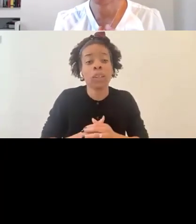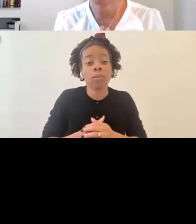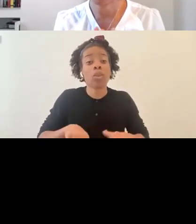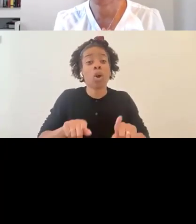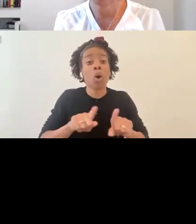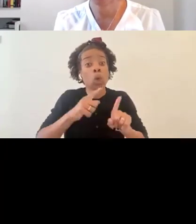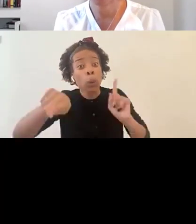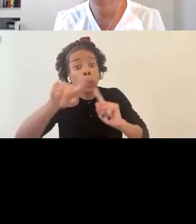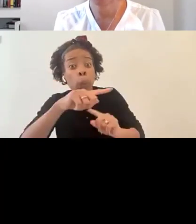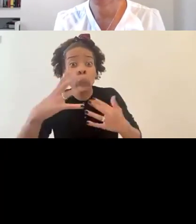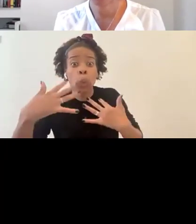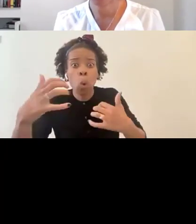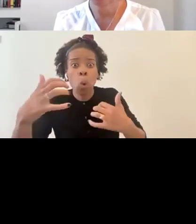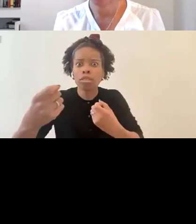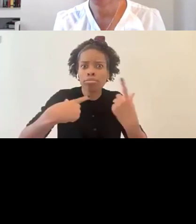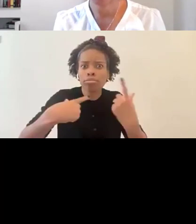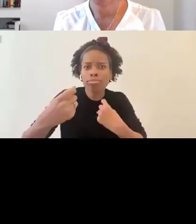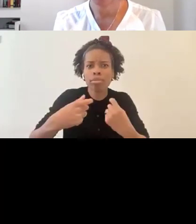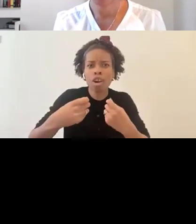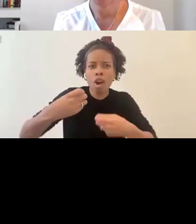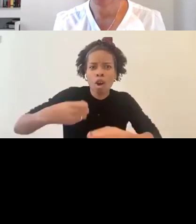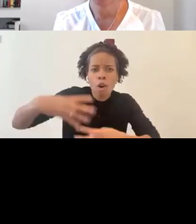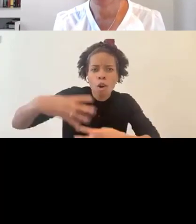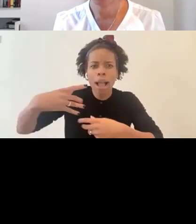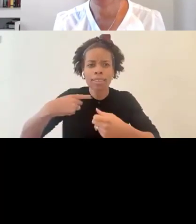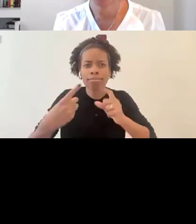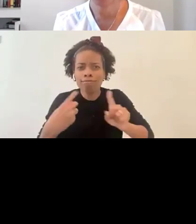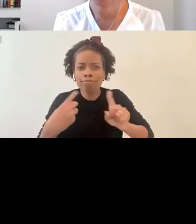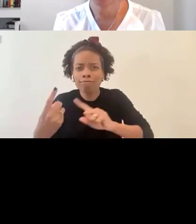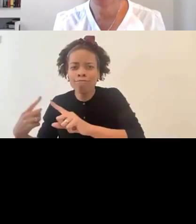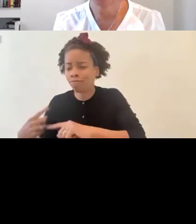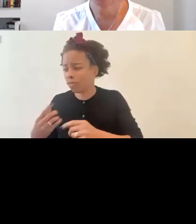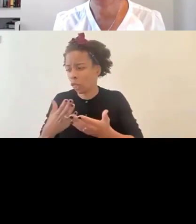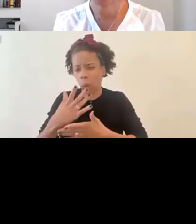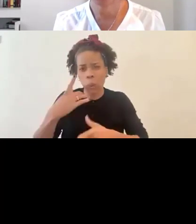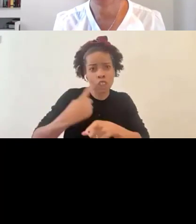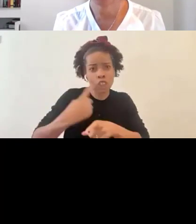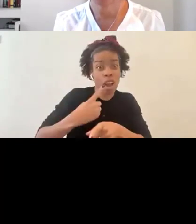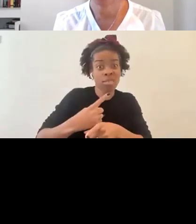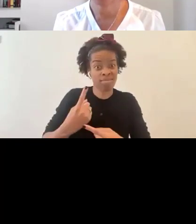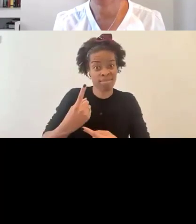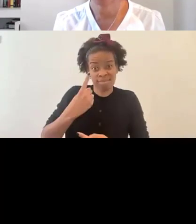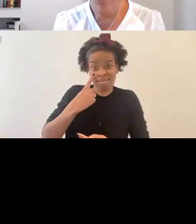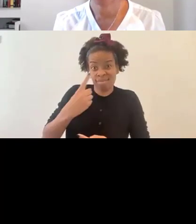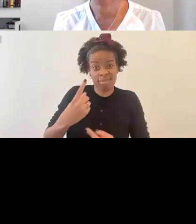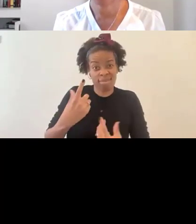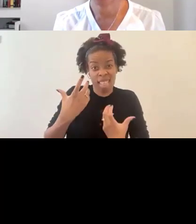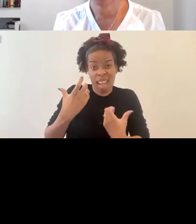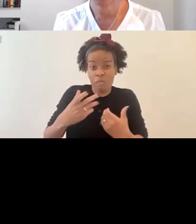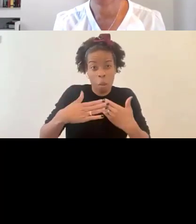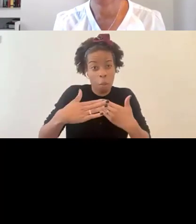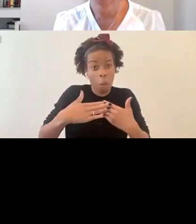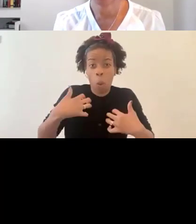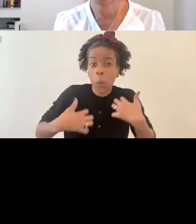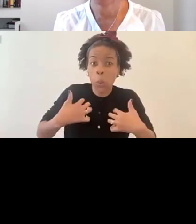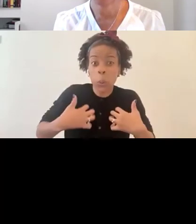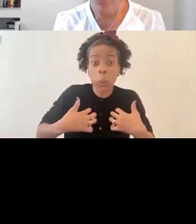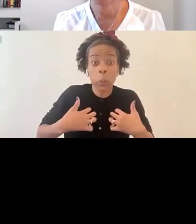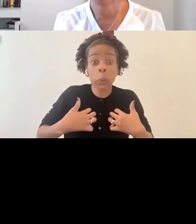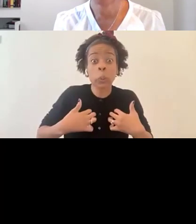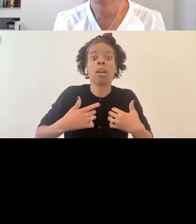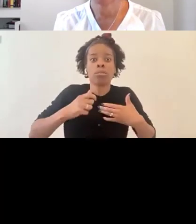for your brilliant questions and comments on the chat. I kind of feel like there's an appetite for continuing these discussions, and I hope that this will be the first of